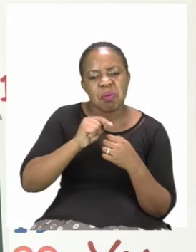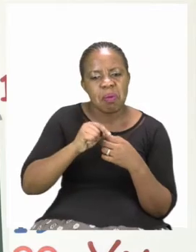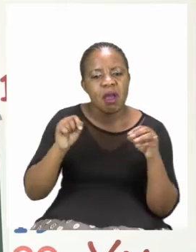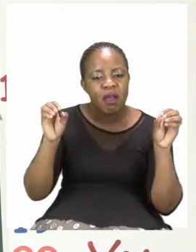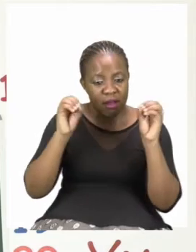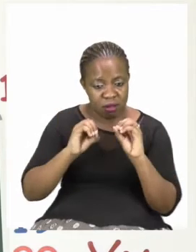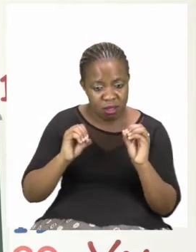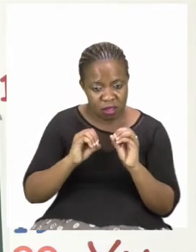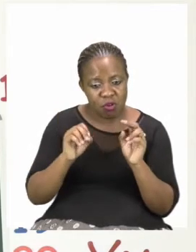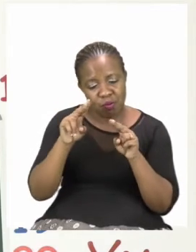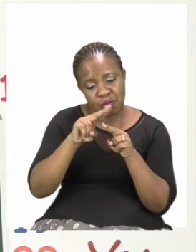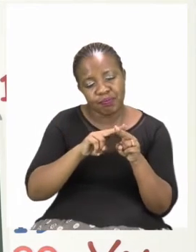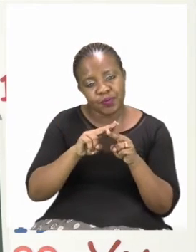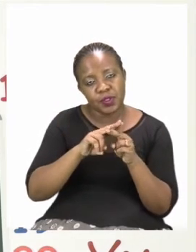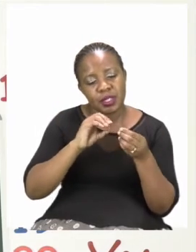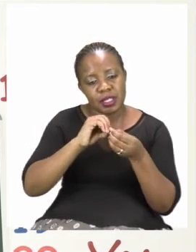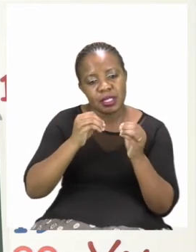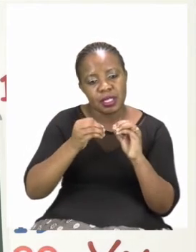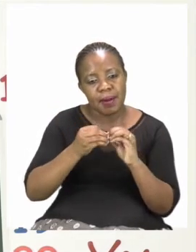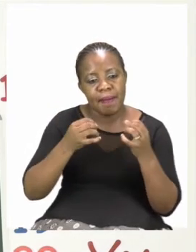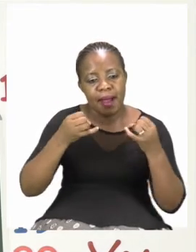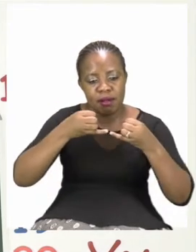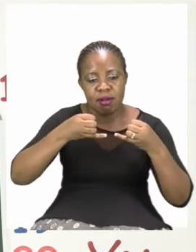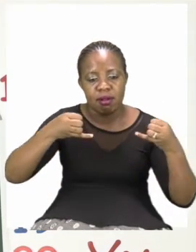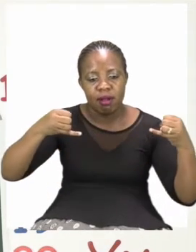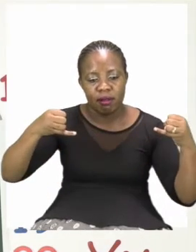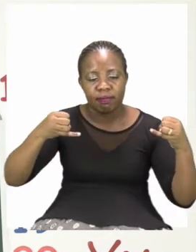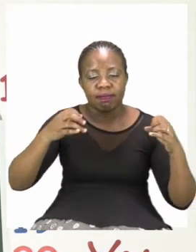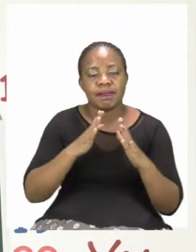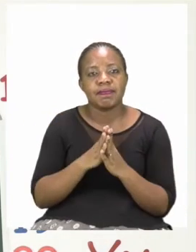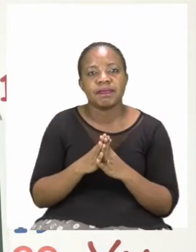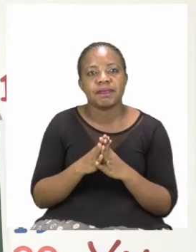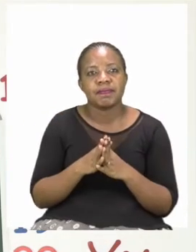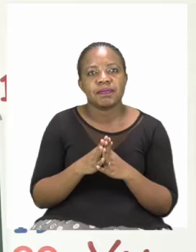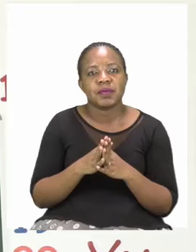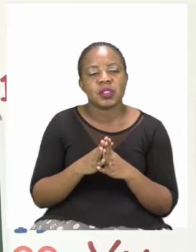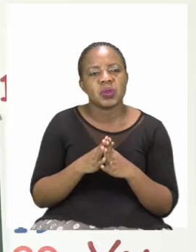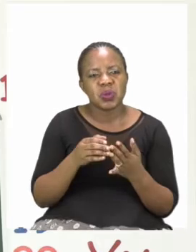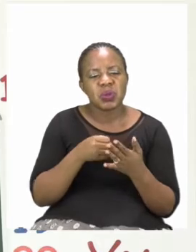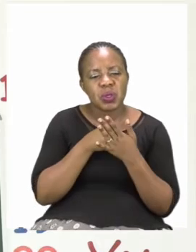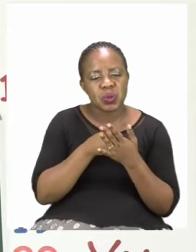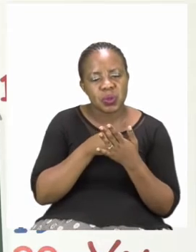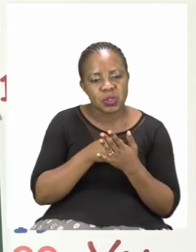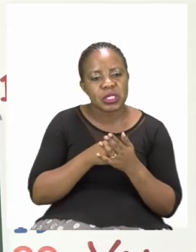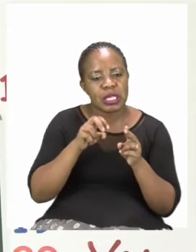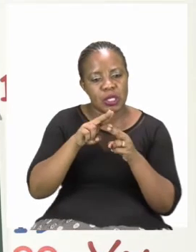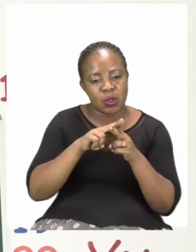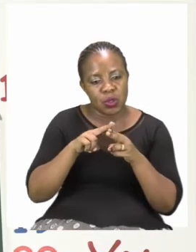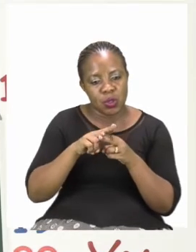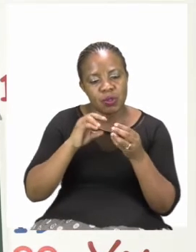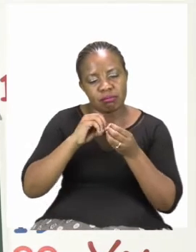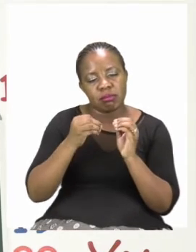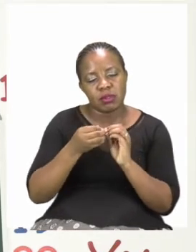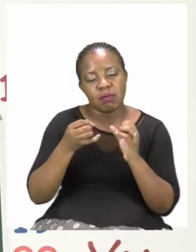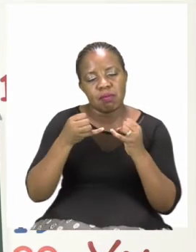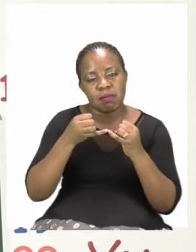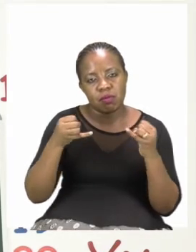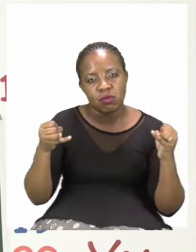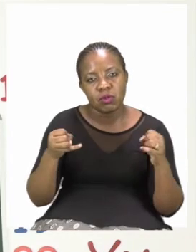listening or watching online. Inside the newspapers, there is an insert of the